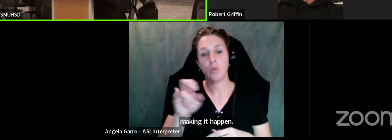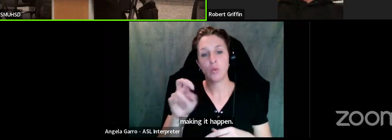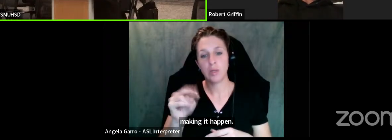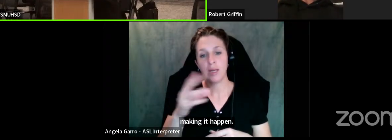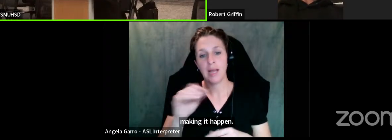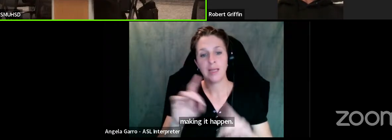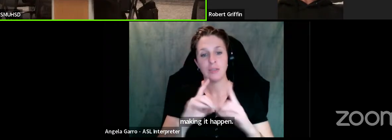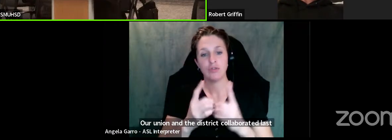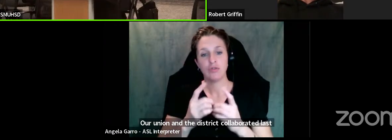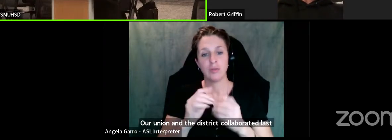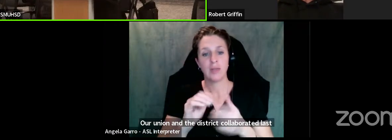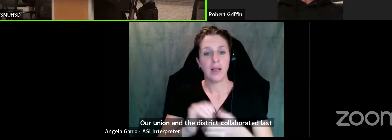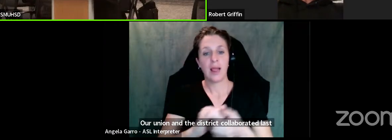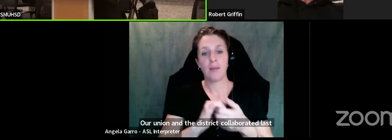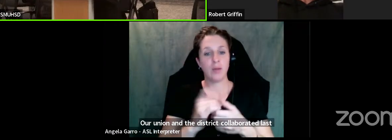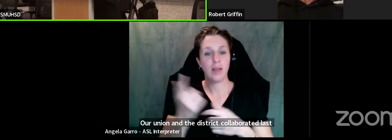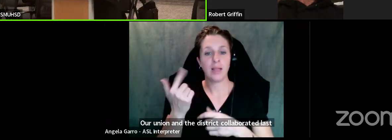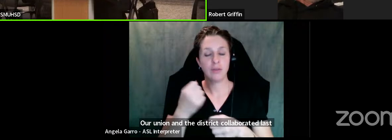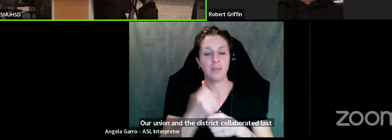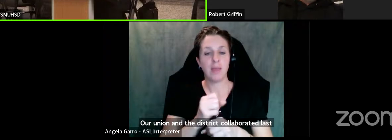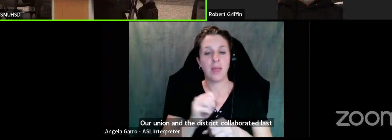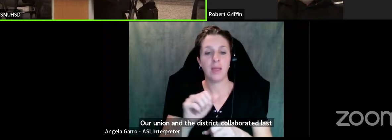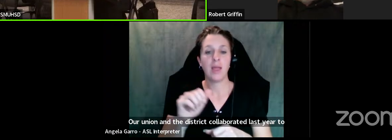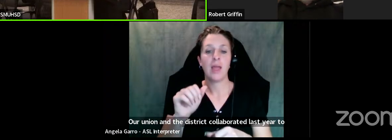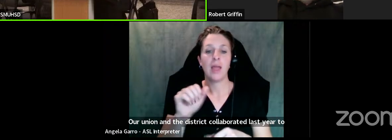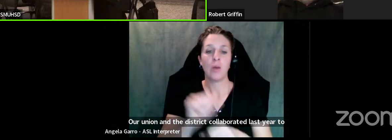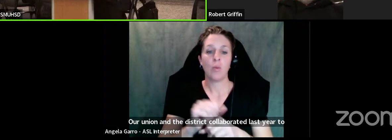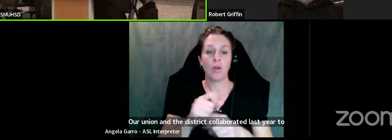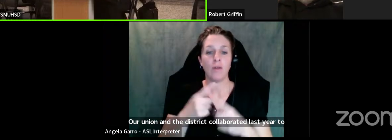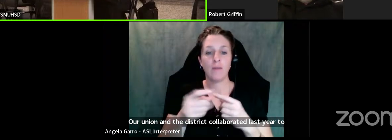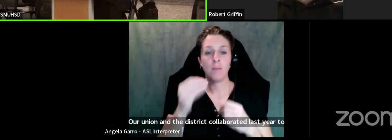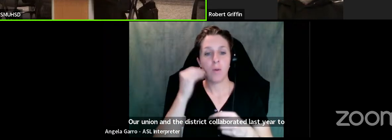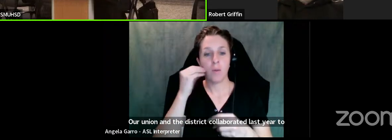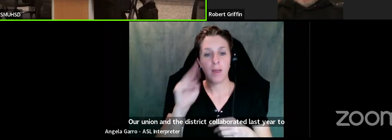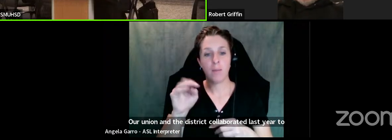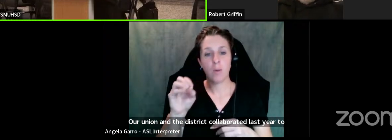last year to make a work from home MOU,